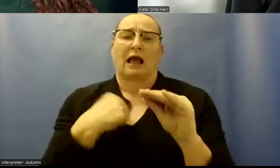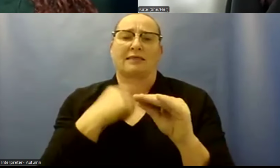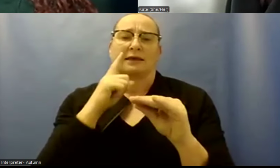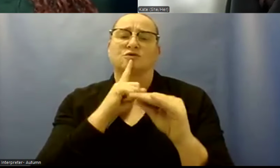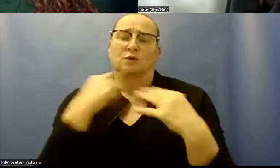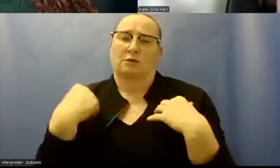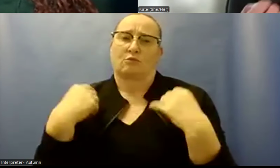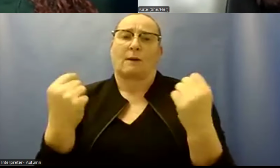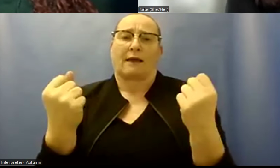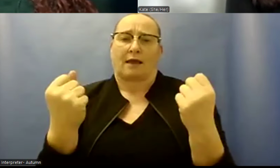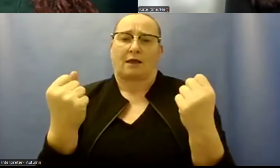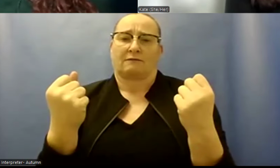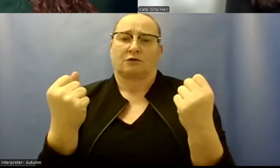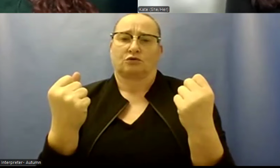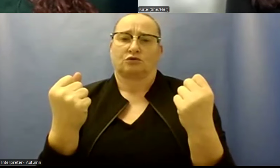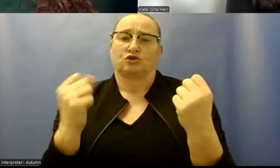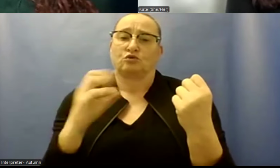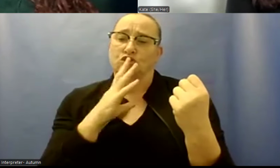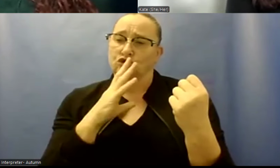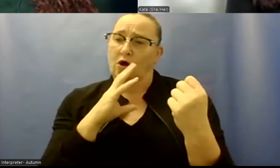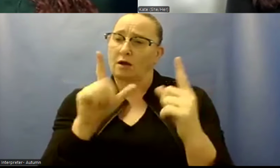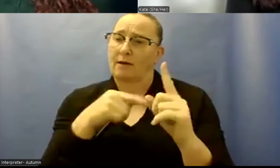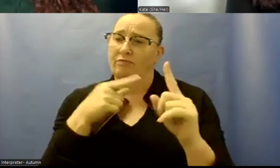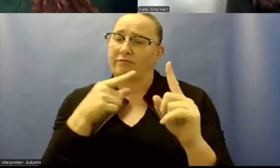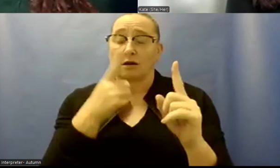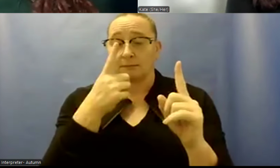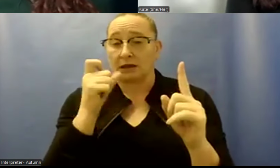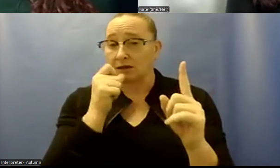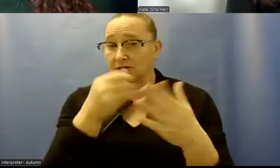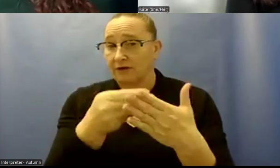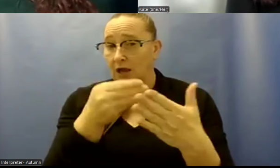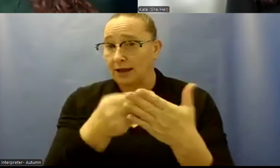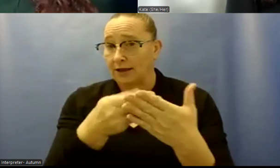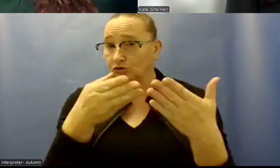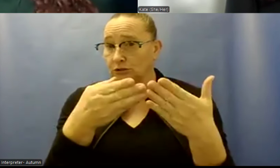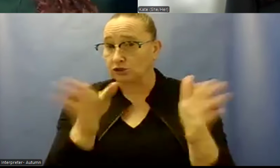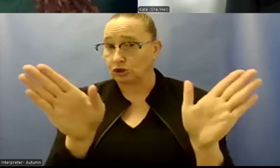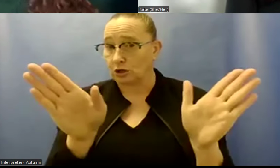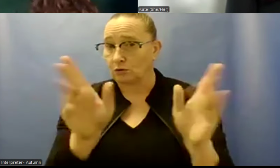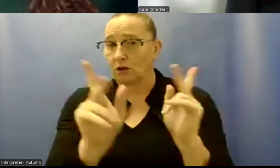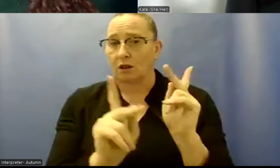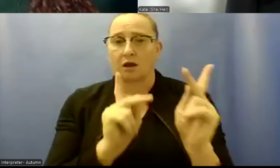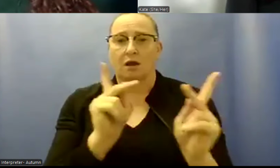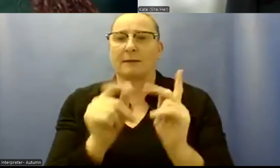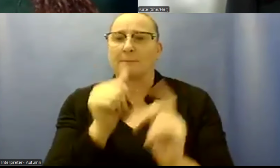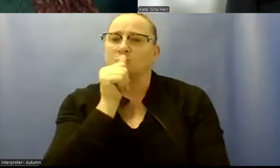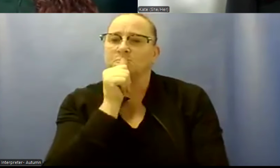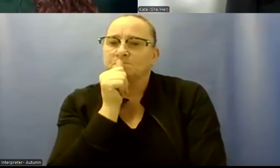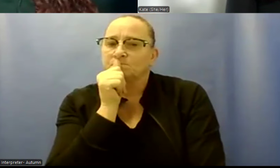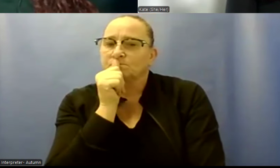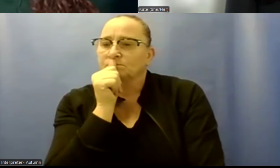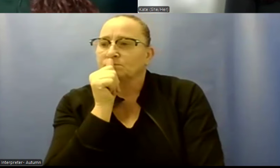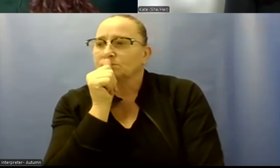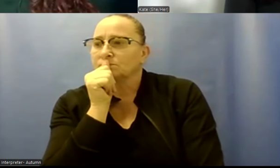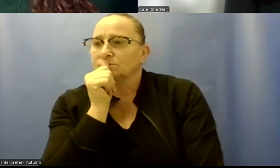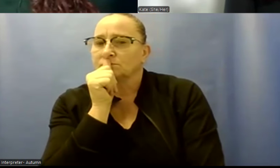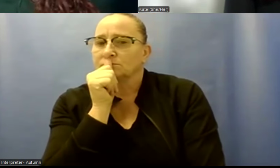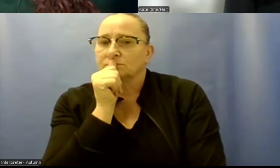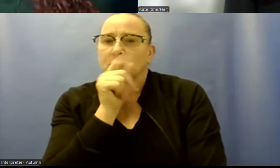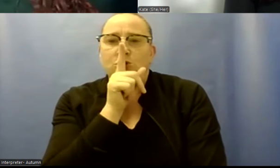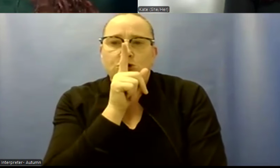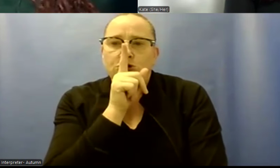brave to really speak on that because when it comes to financials in general, people are very secretive about it. It's something that's very hush